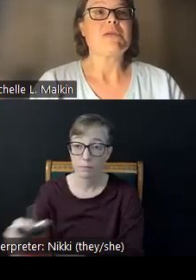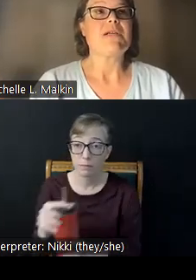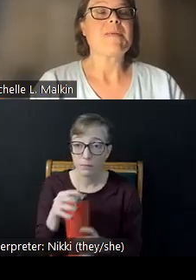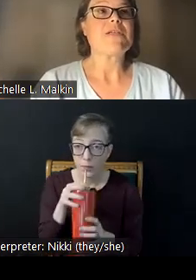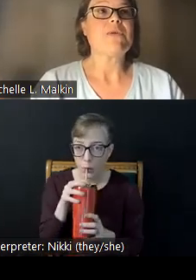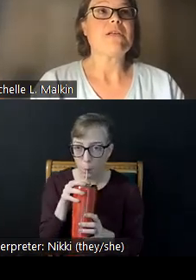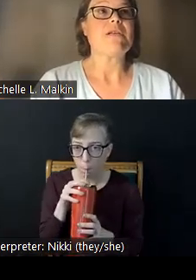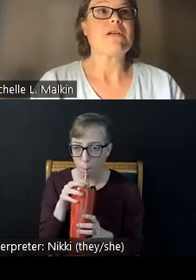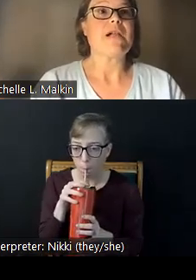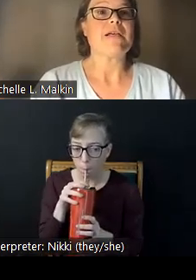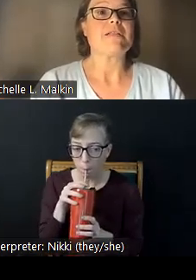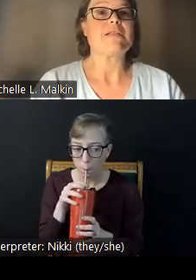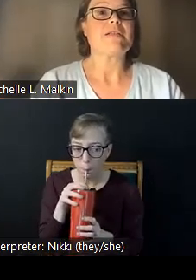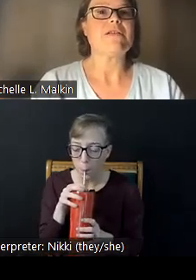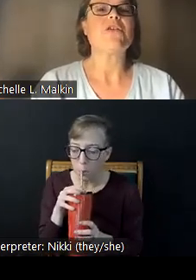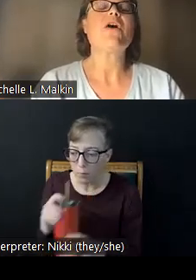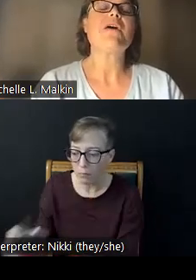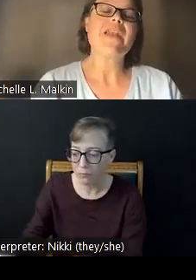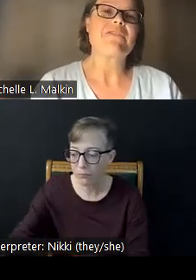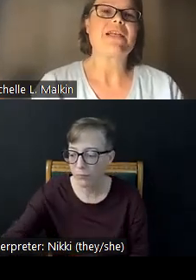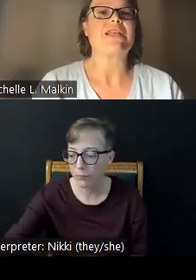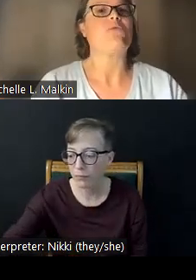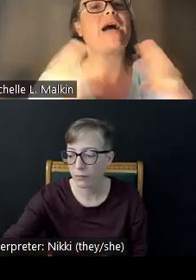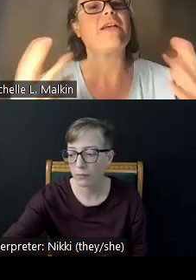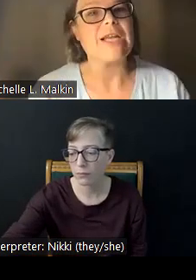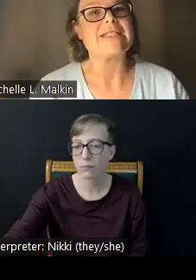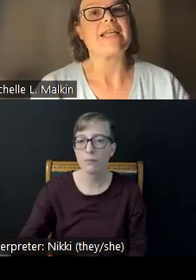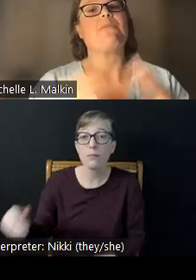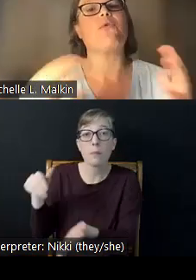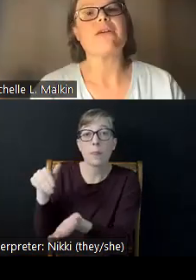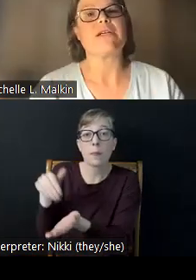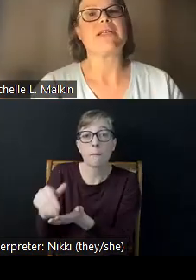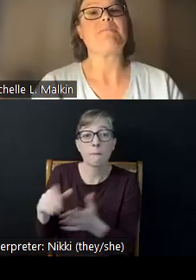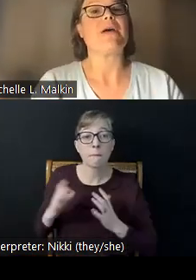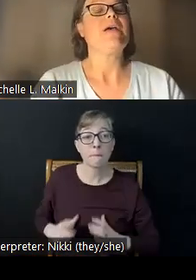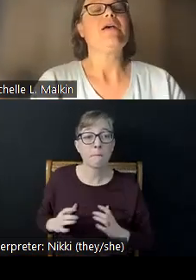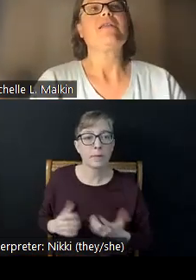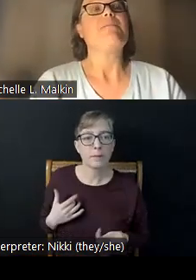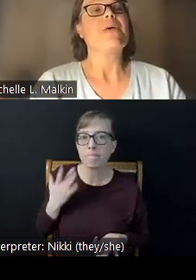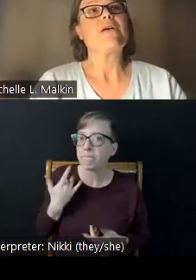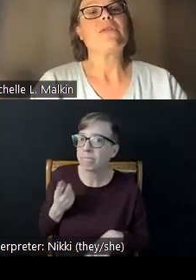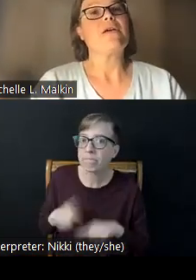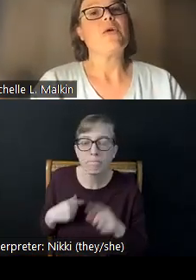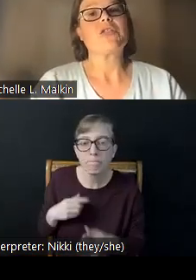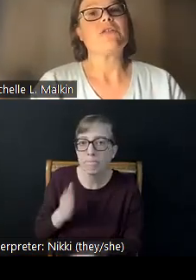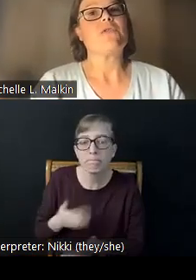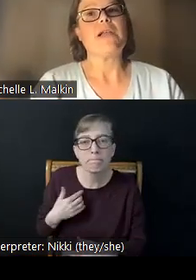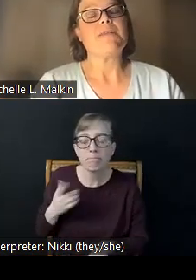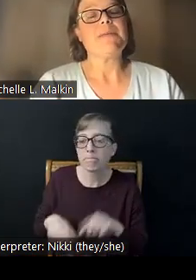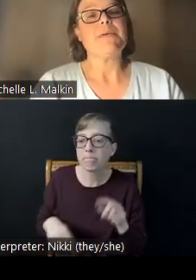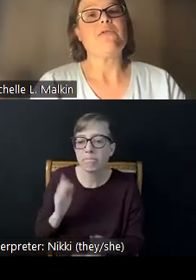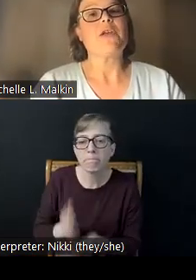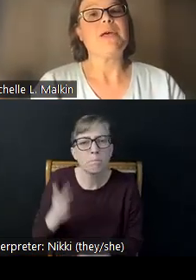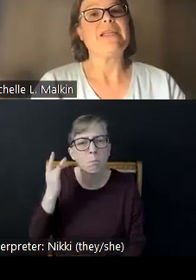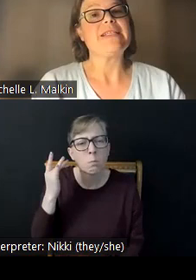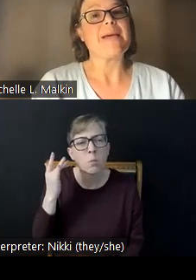is especially when clients, you'll often have clients say, why couldn't I stop? Why couldn't I stop? But the bigger question for a lot of